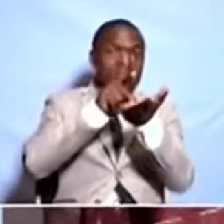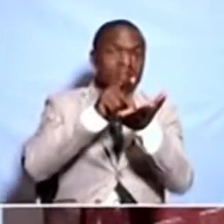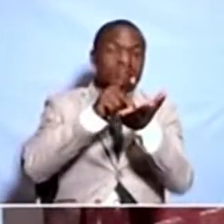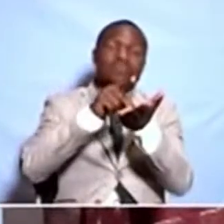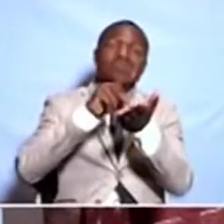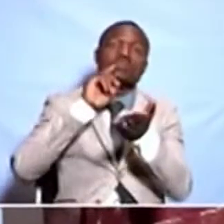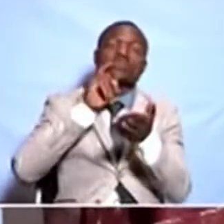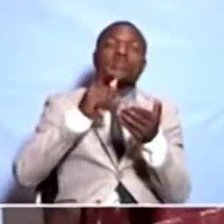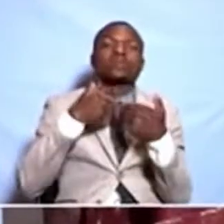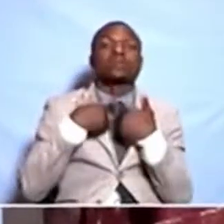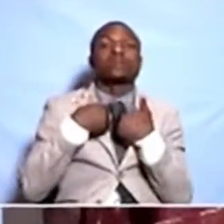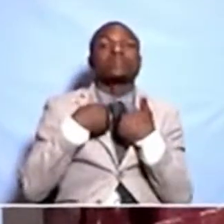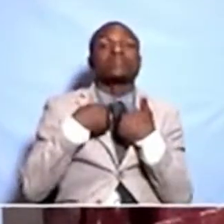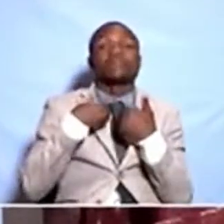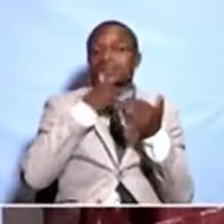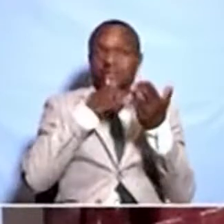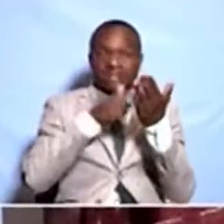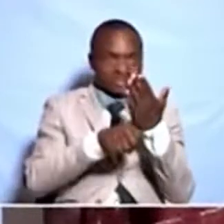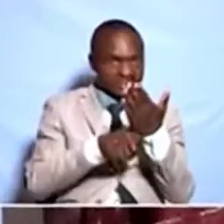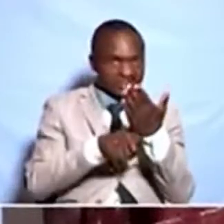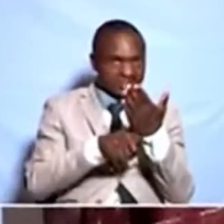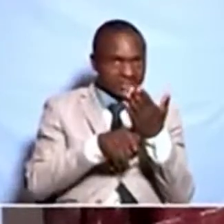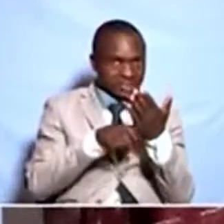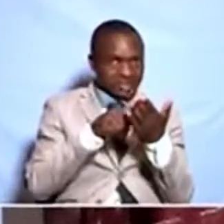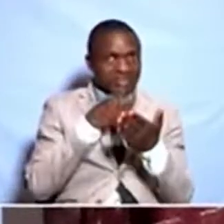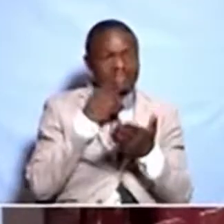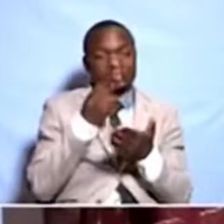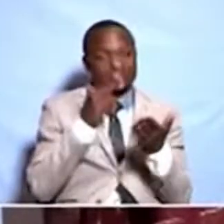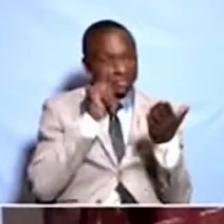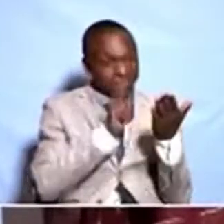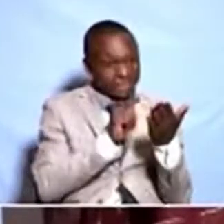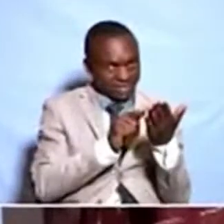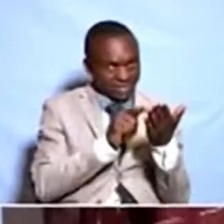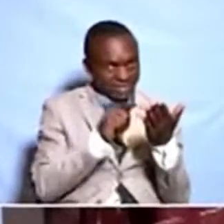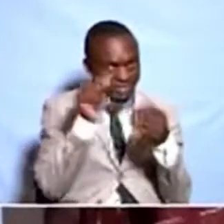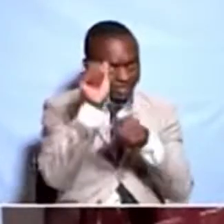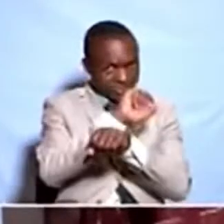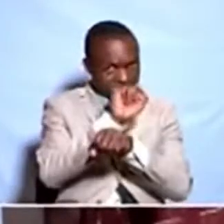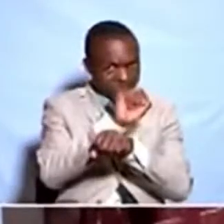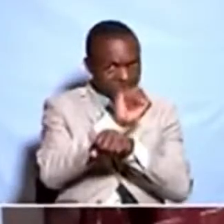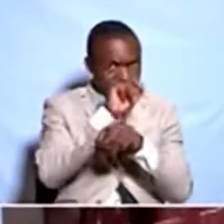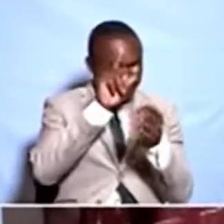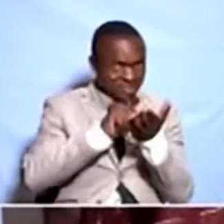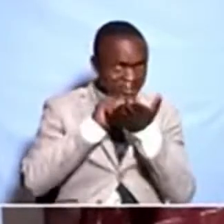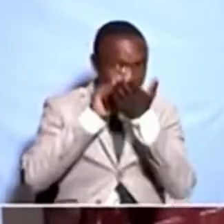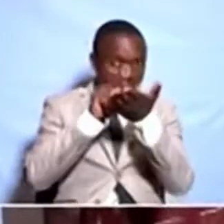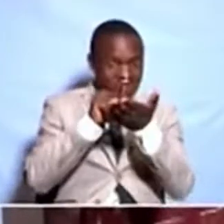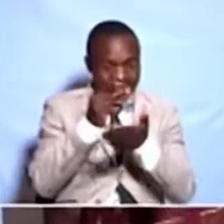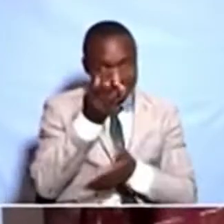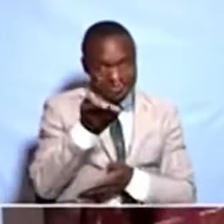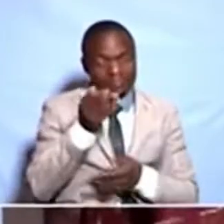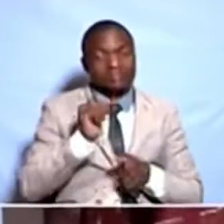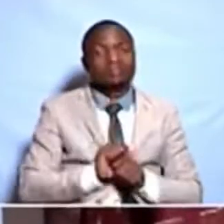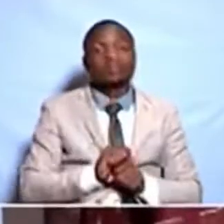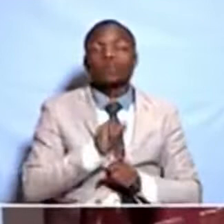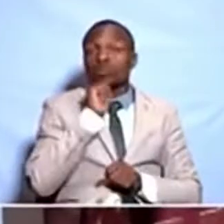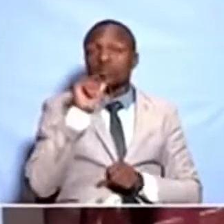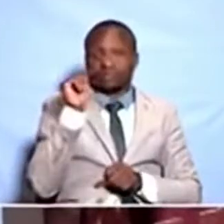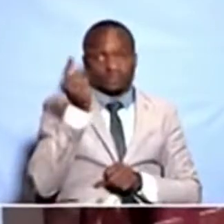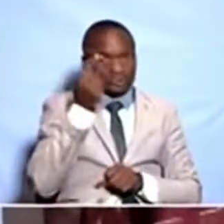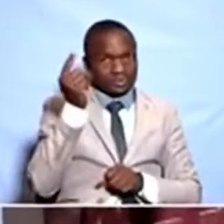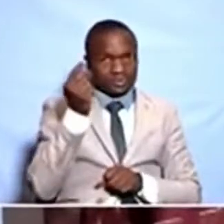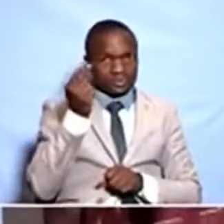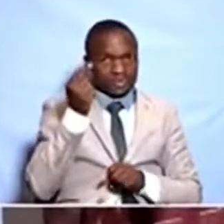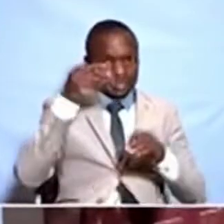a letter that is stating that this vehicle has been donated to you. Not only that, the